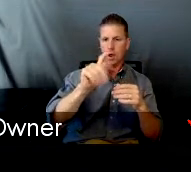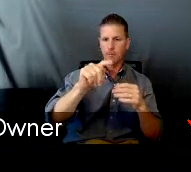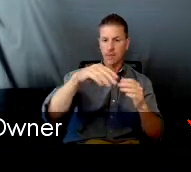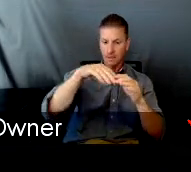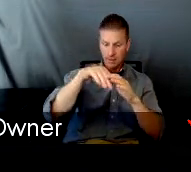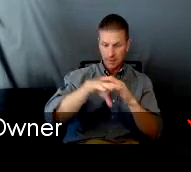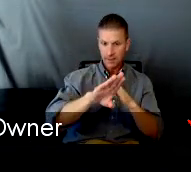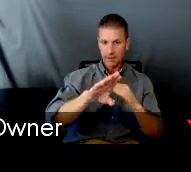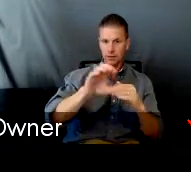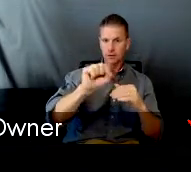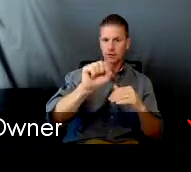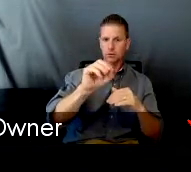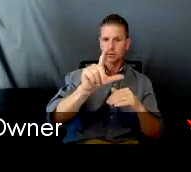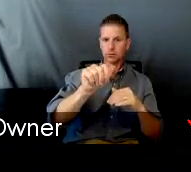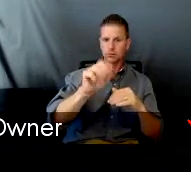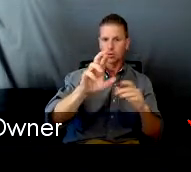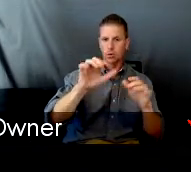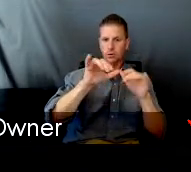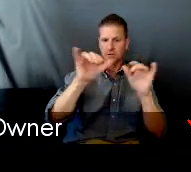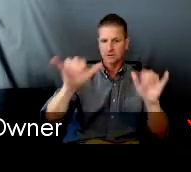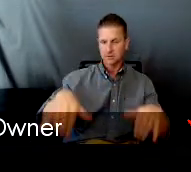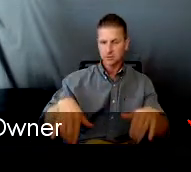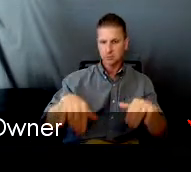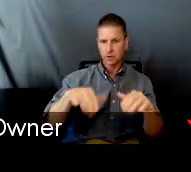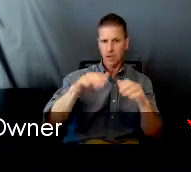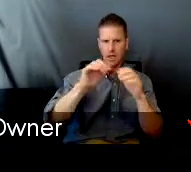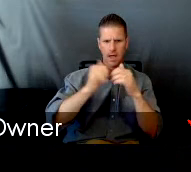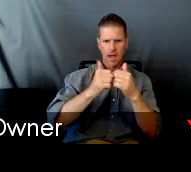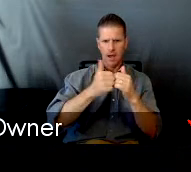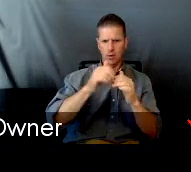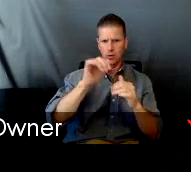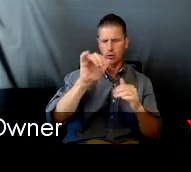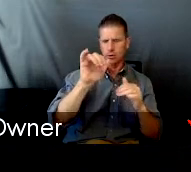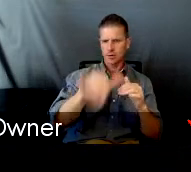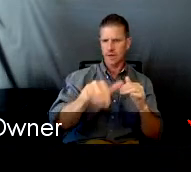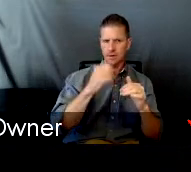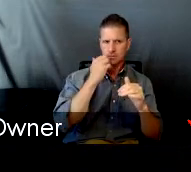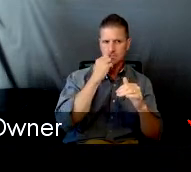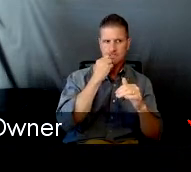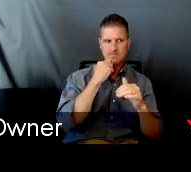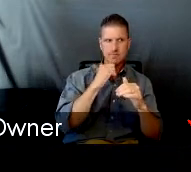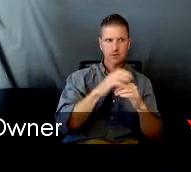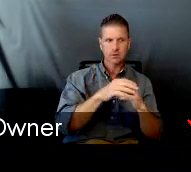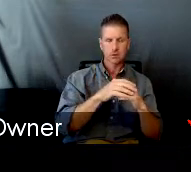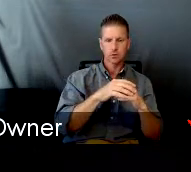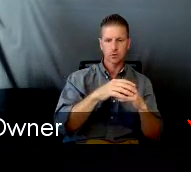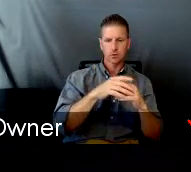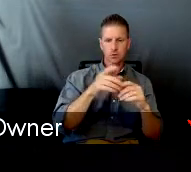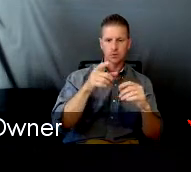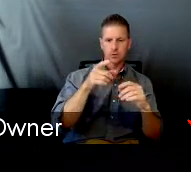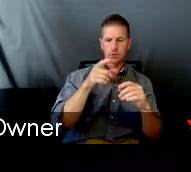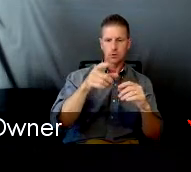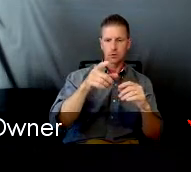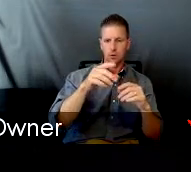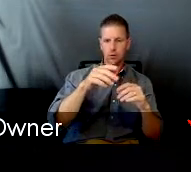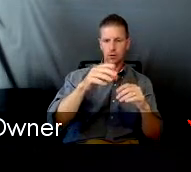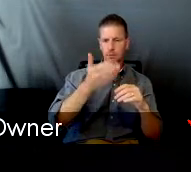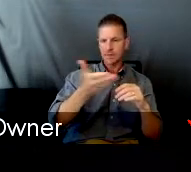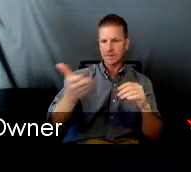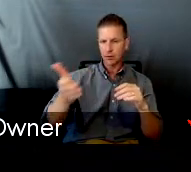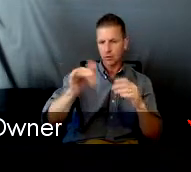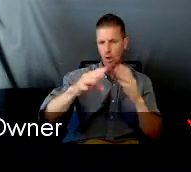system, how does that the coma that comes off, the material that comes